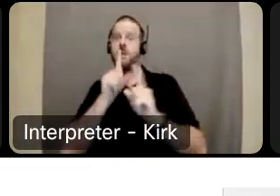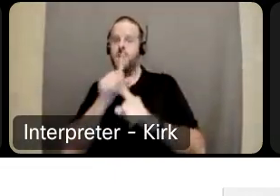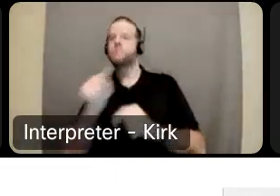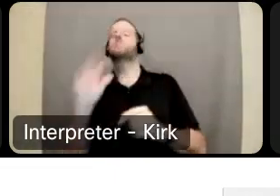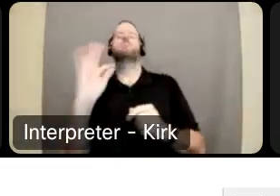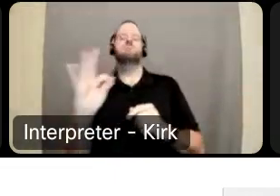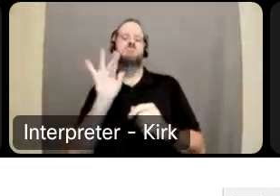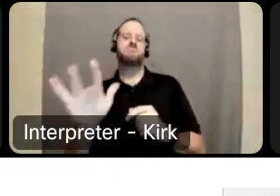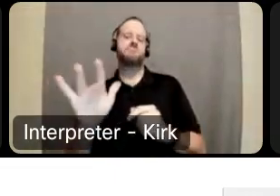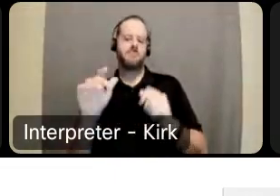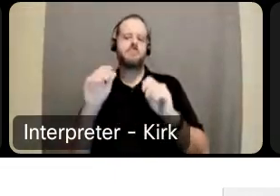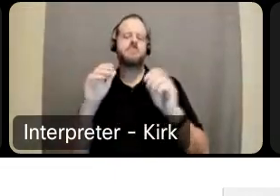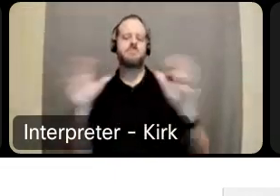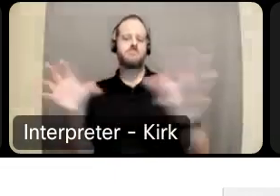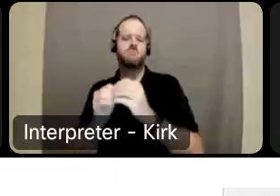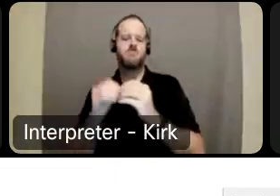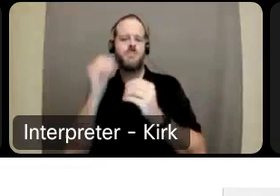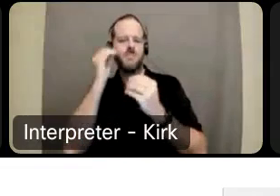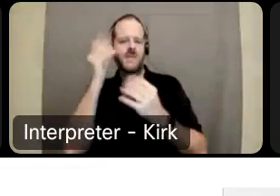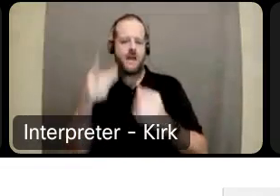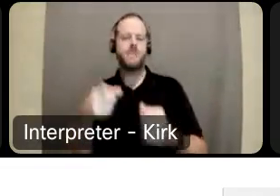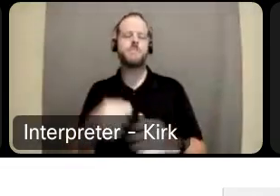really guides what questions you get.